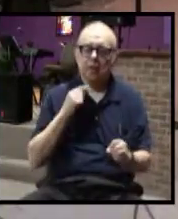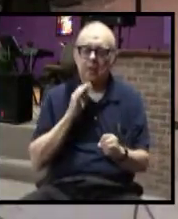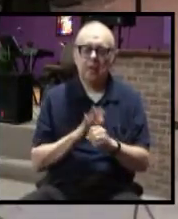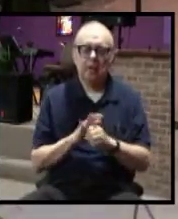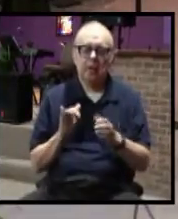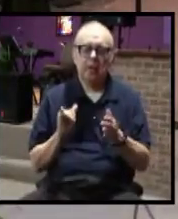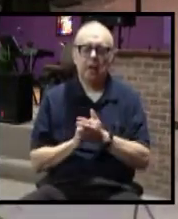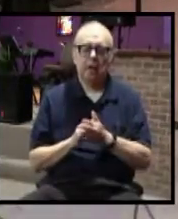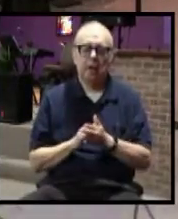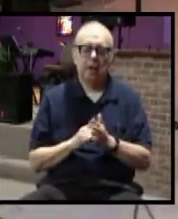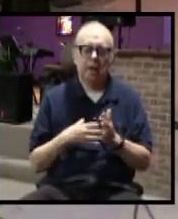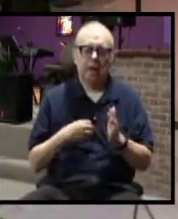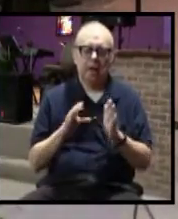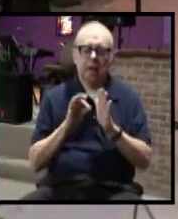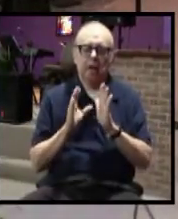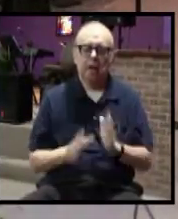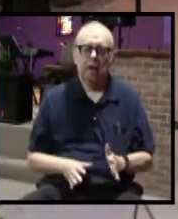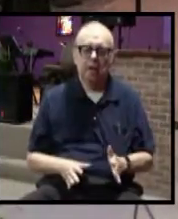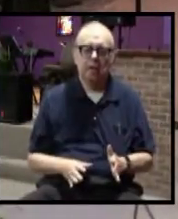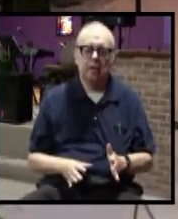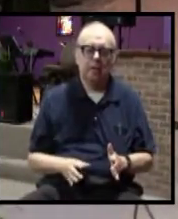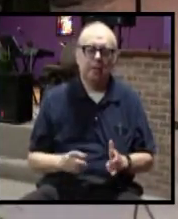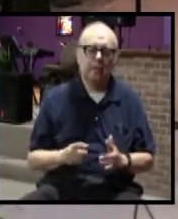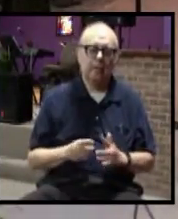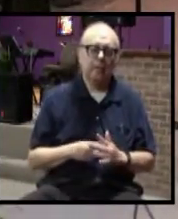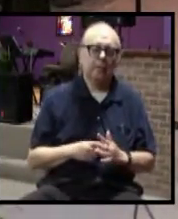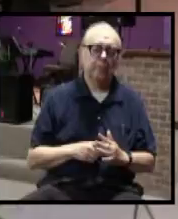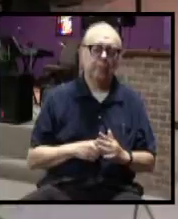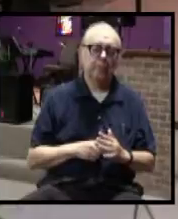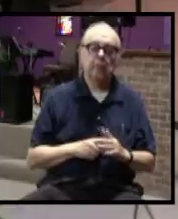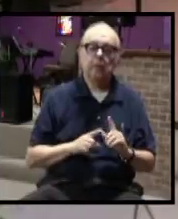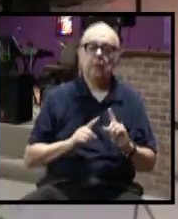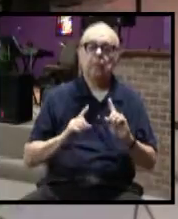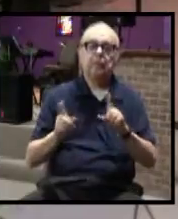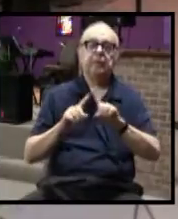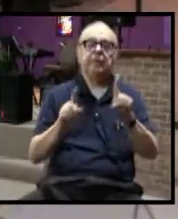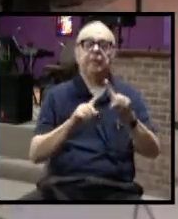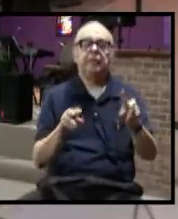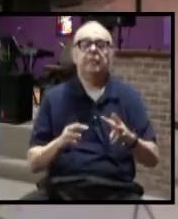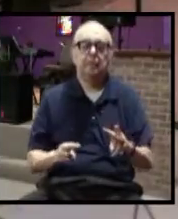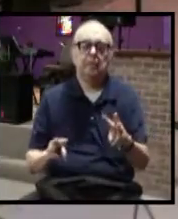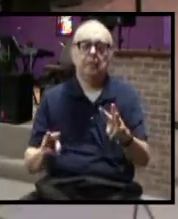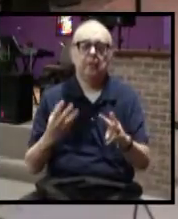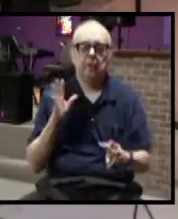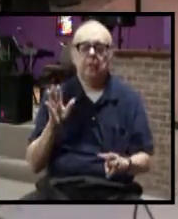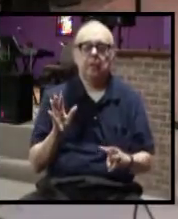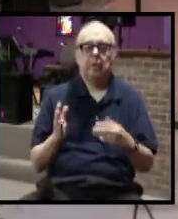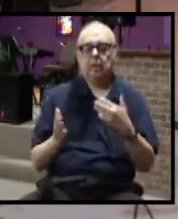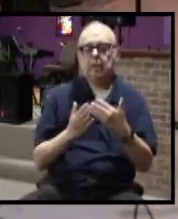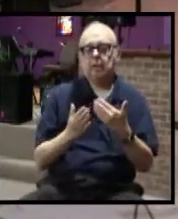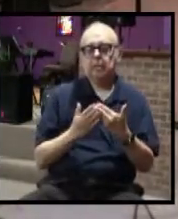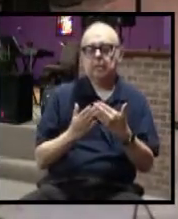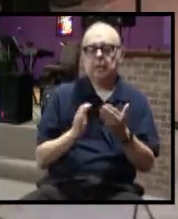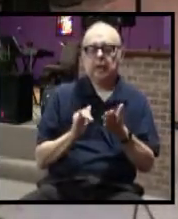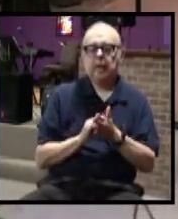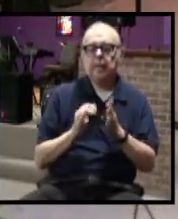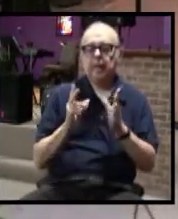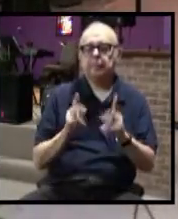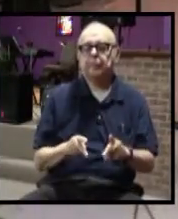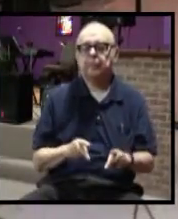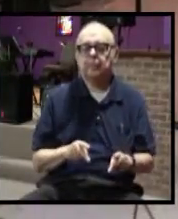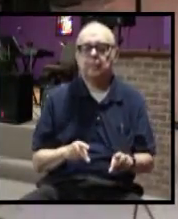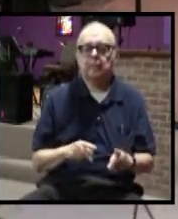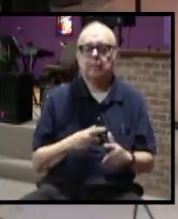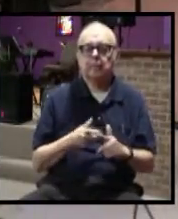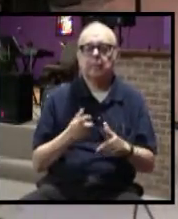I guarantee you that when they saw the leper coming, man, they all started going every which direction. I do not want to get in any close